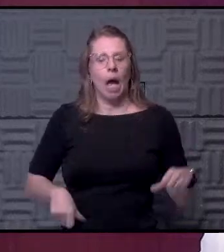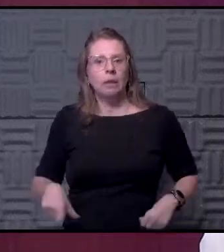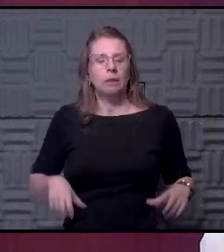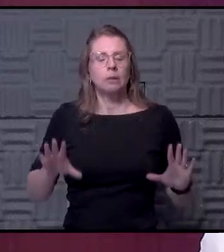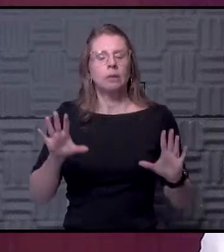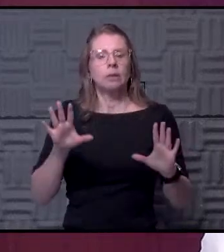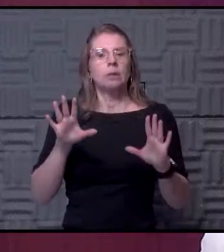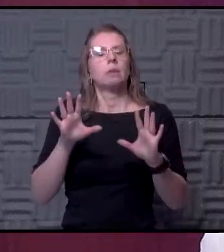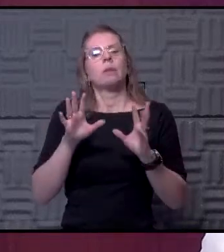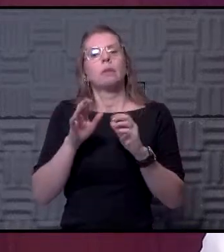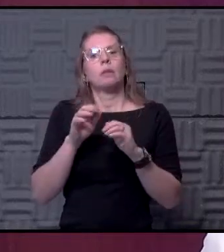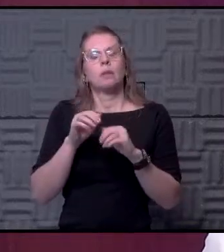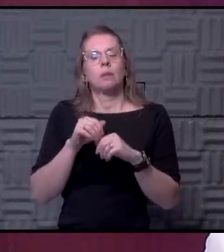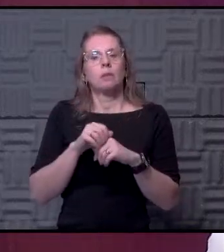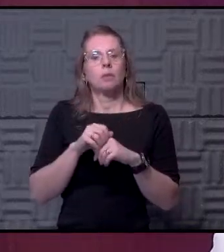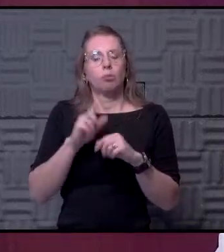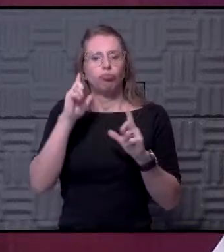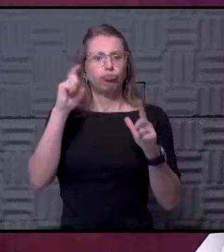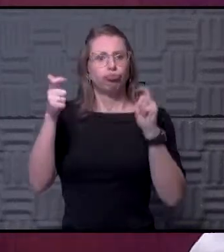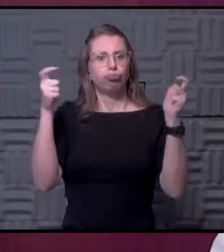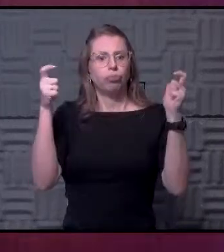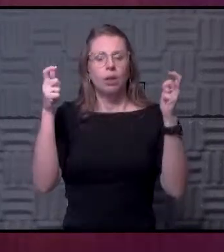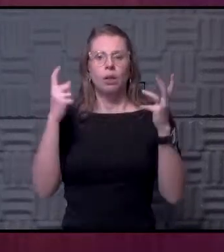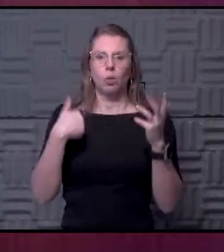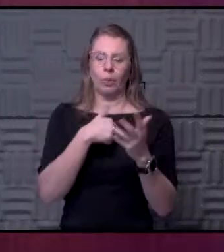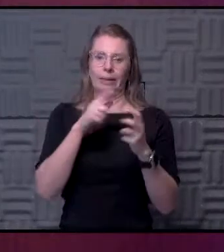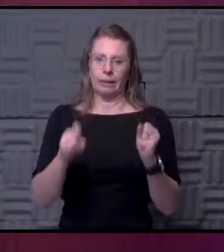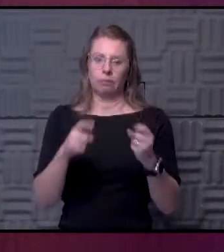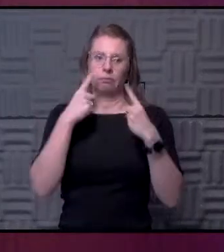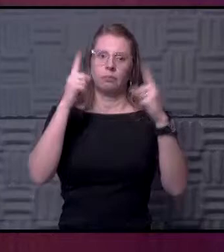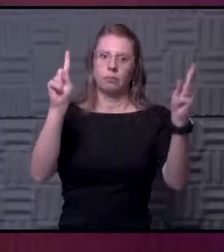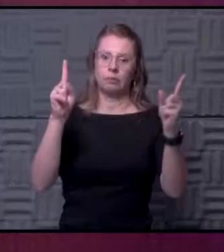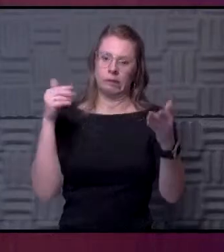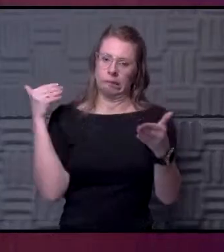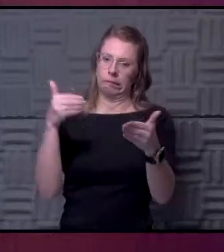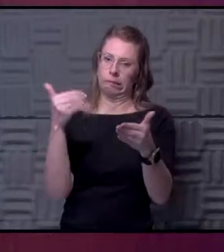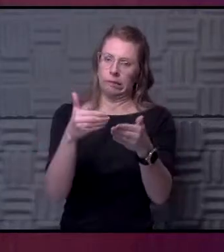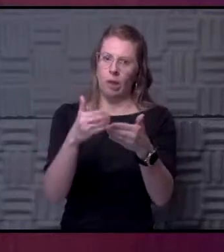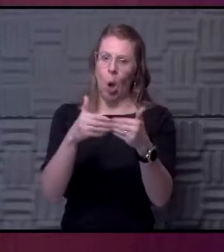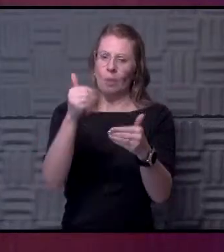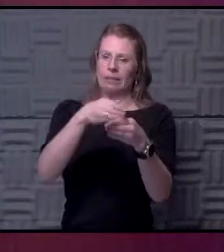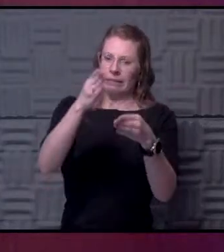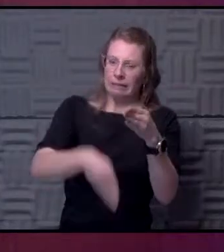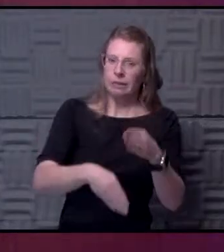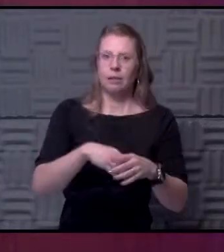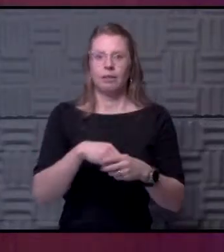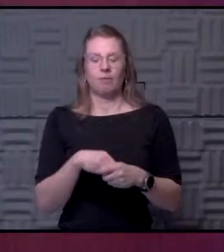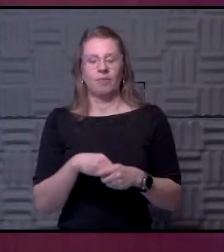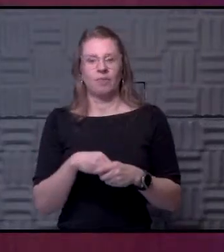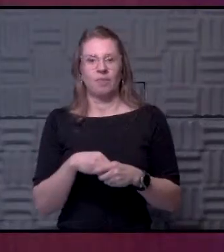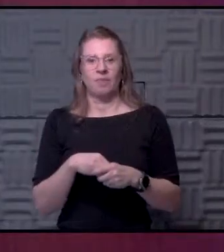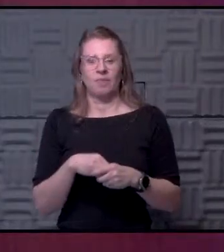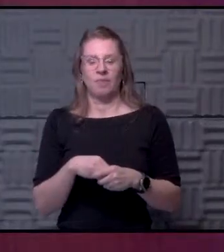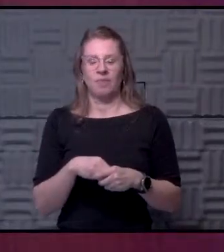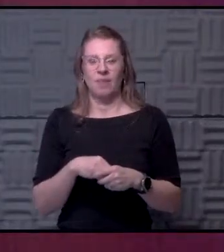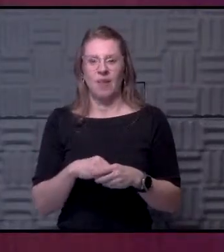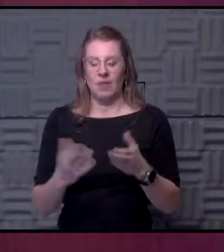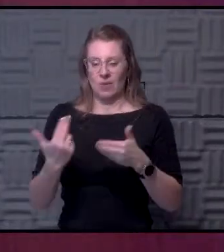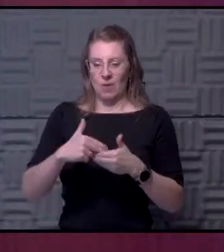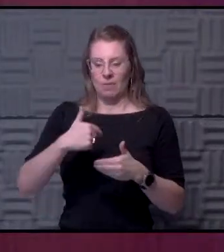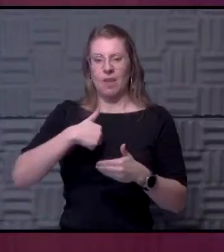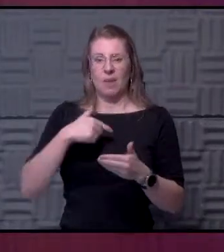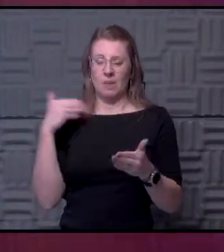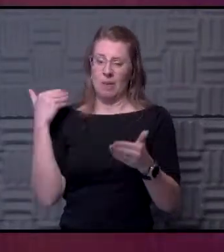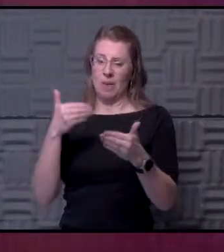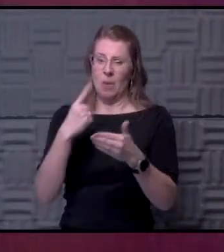and get this across the finish line. We can do that because Kansas City, we're coming back. Come along. We're fast approaching